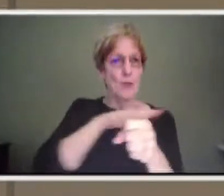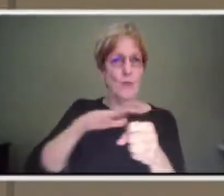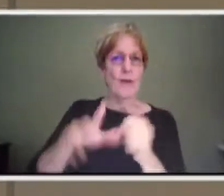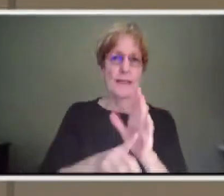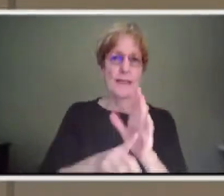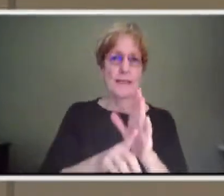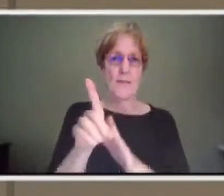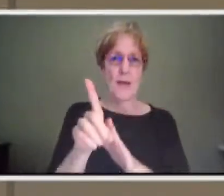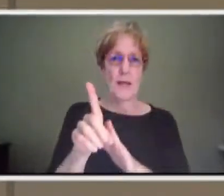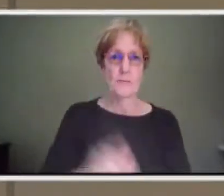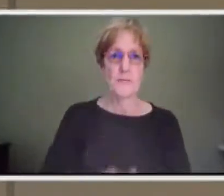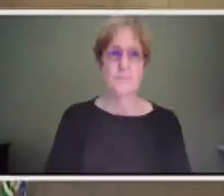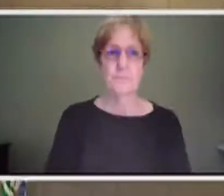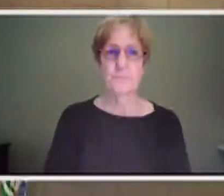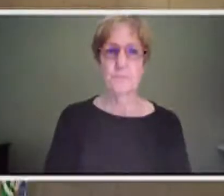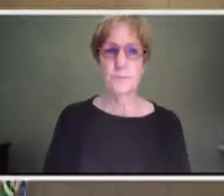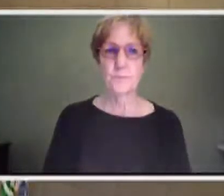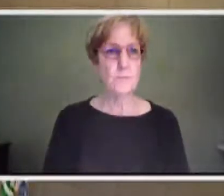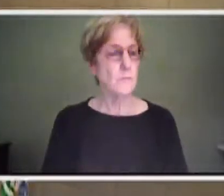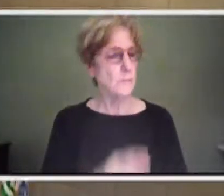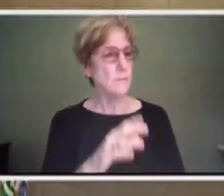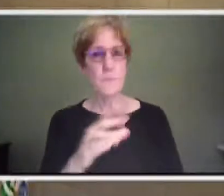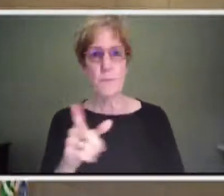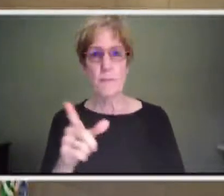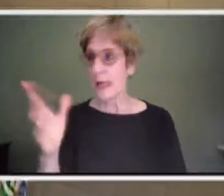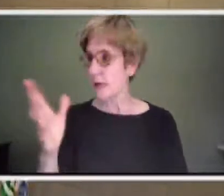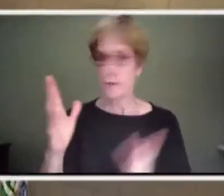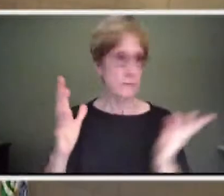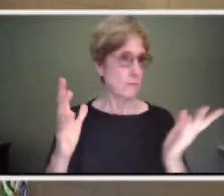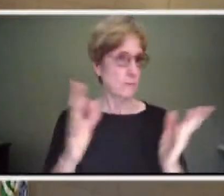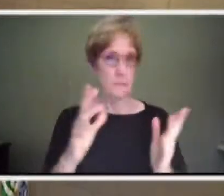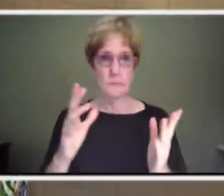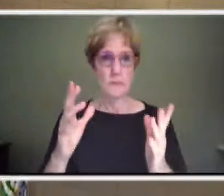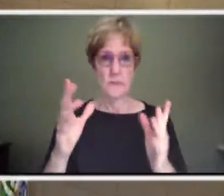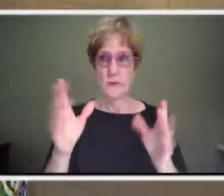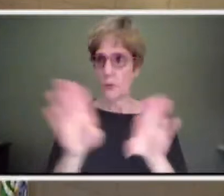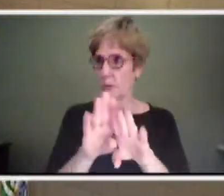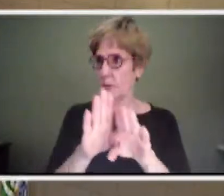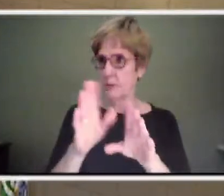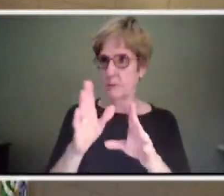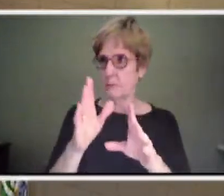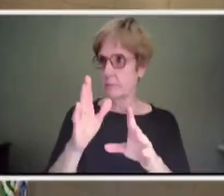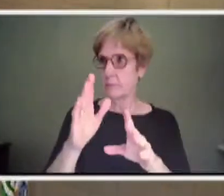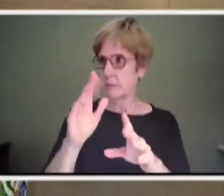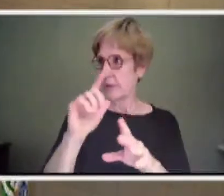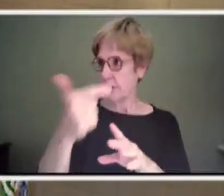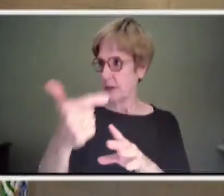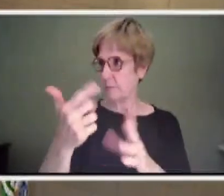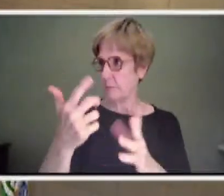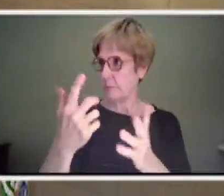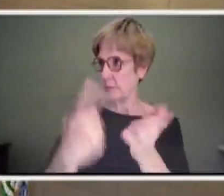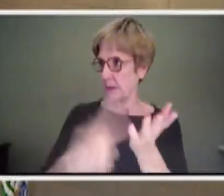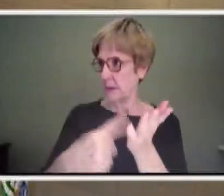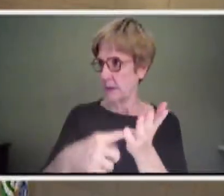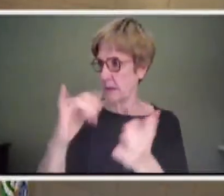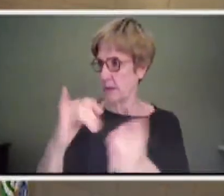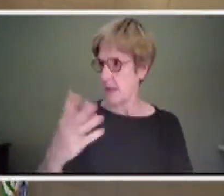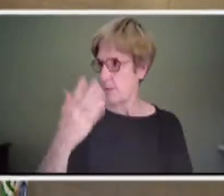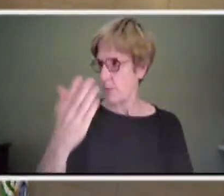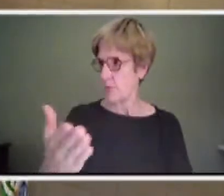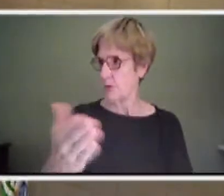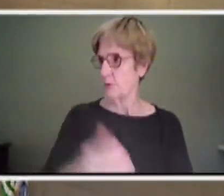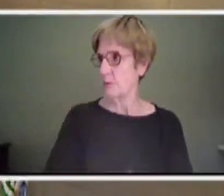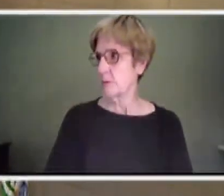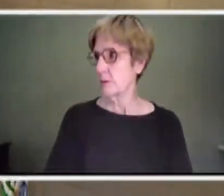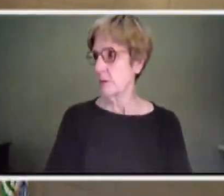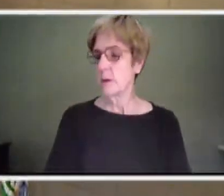here. I'm sorry. Second. You have a motion to close in a second. You can discuss that motion. We need the majority to